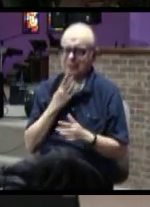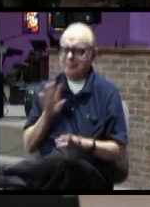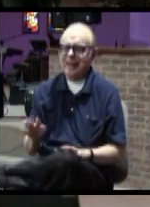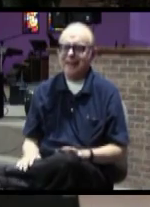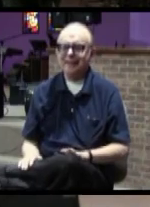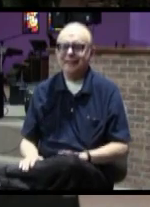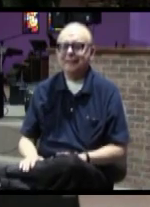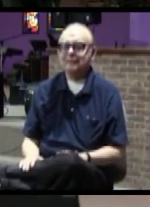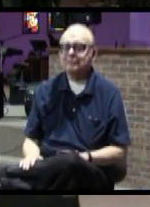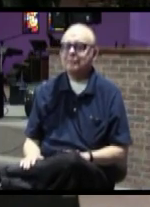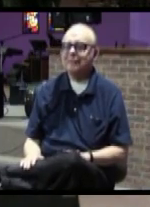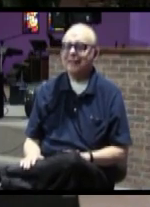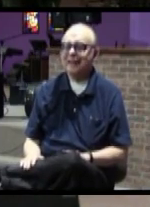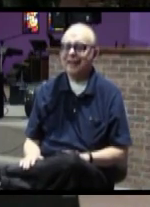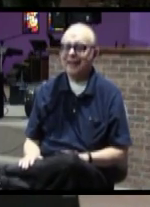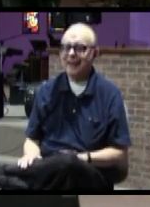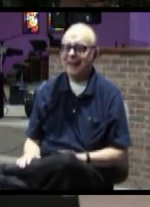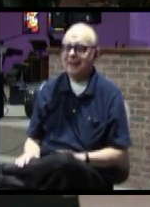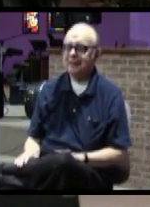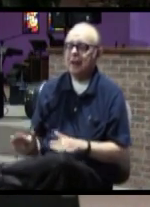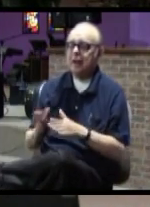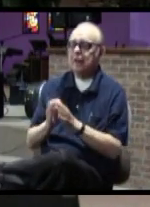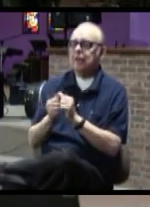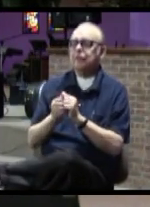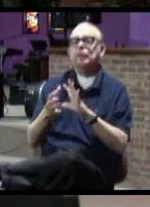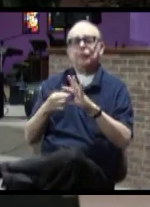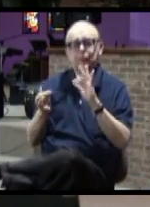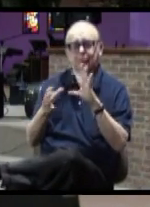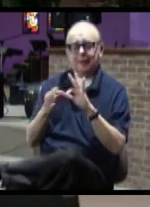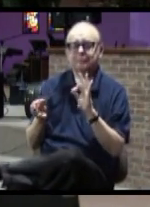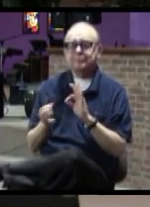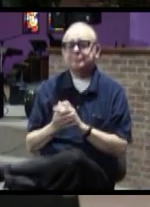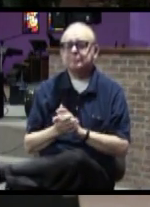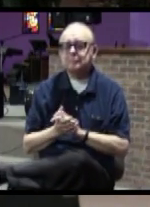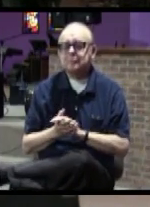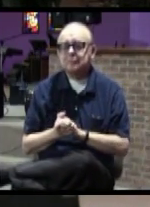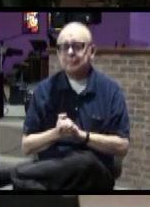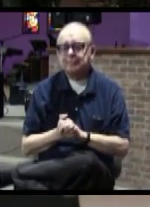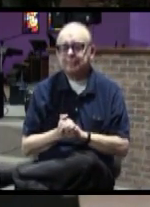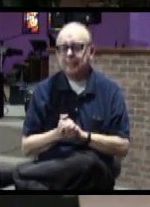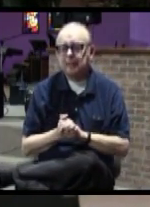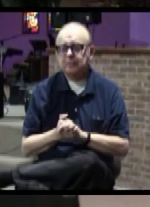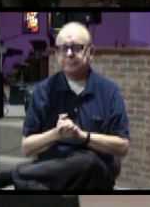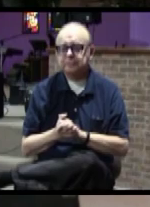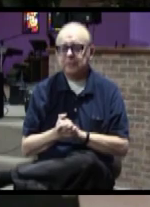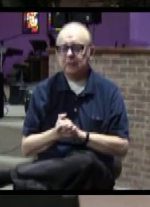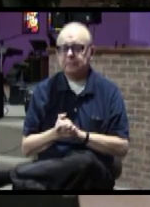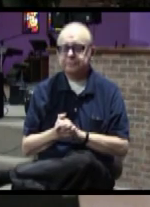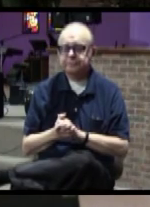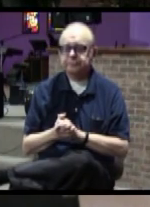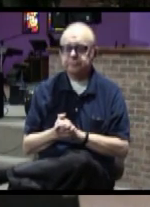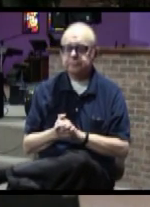But God's blessed me and I don't have to do that. But let me share with you a story